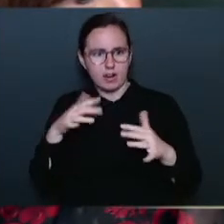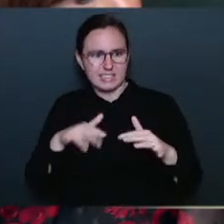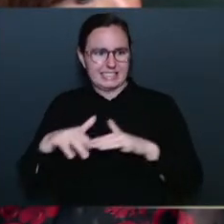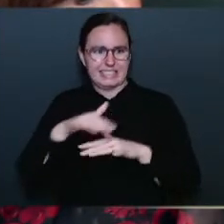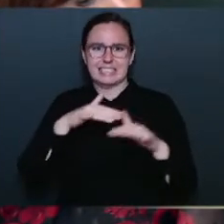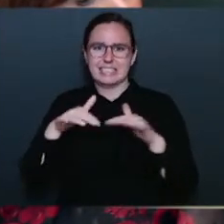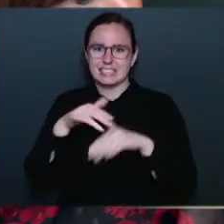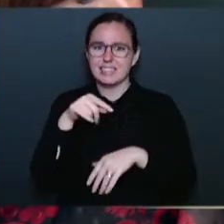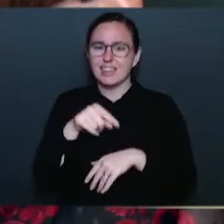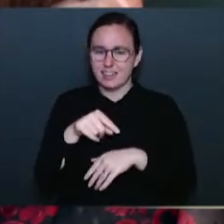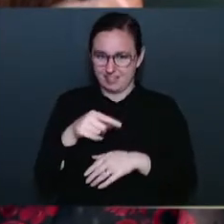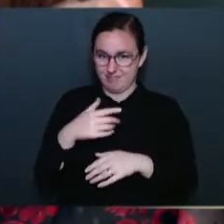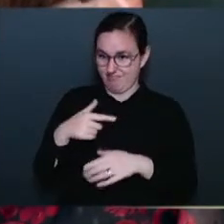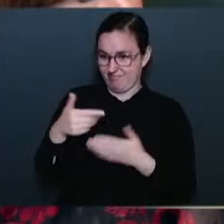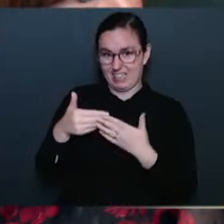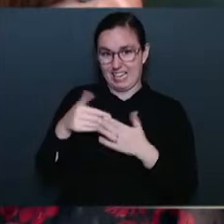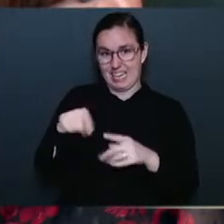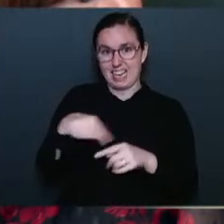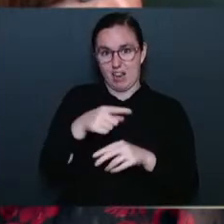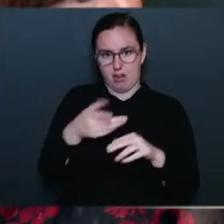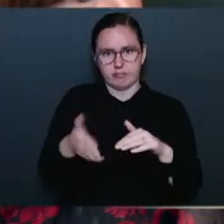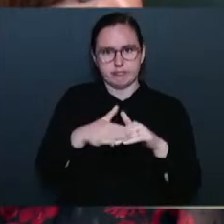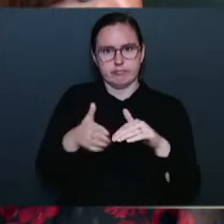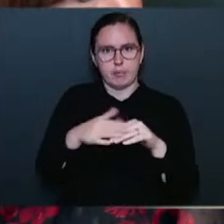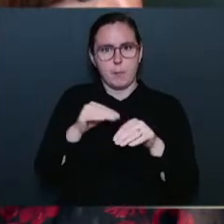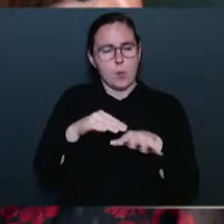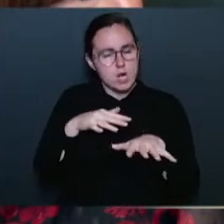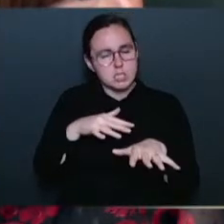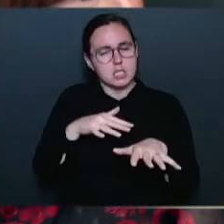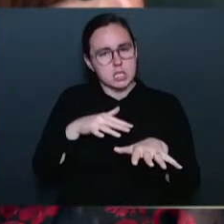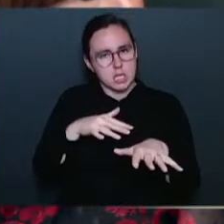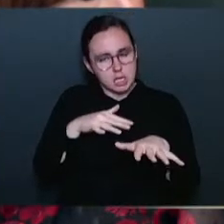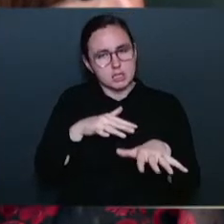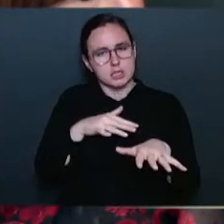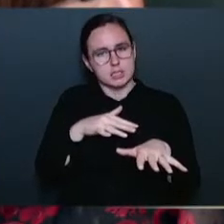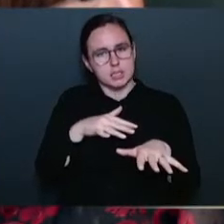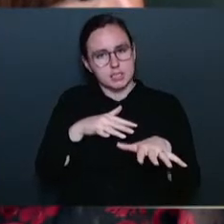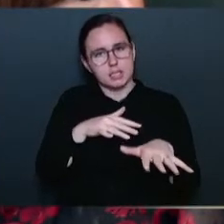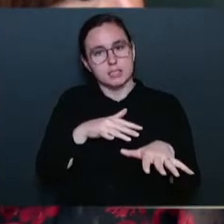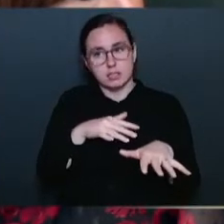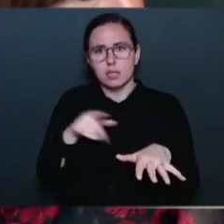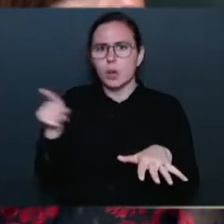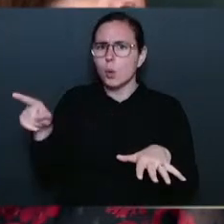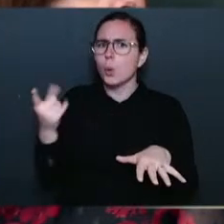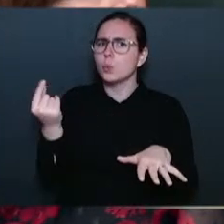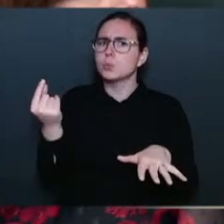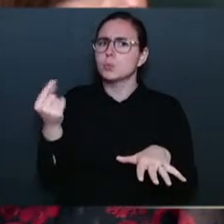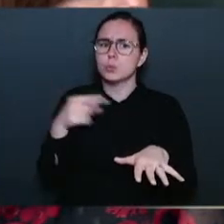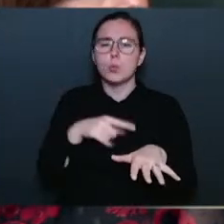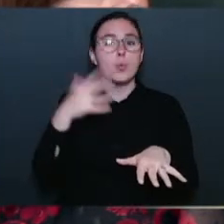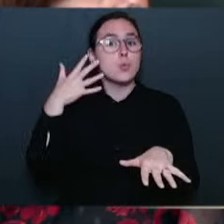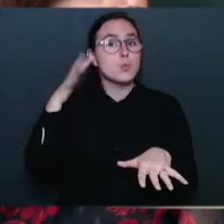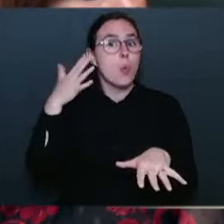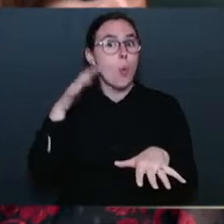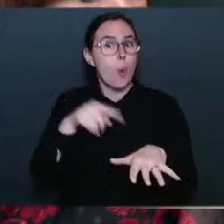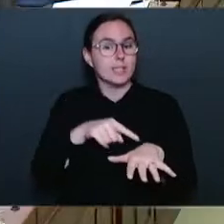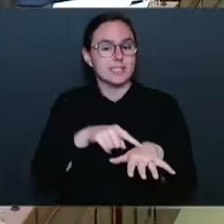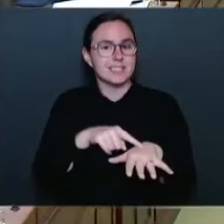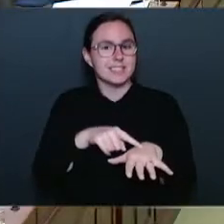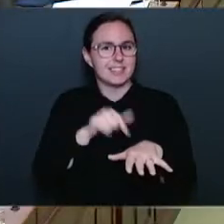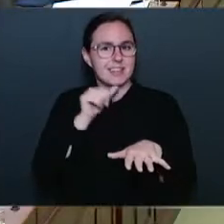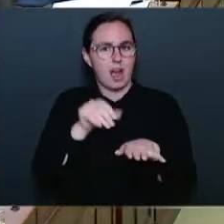Ring Road what is the Minister of transportation and economic corridors doing to ensure that the noise from The Ring Road does not spill over into the communities that I represent